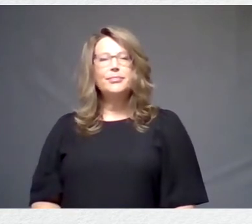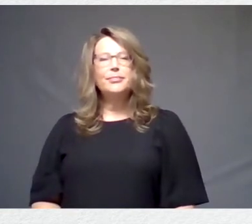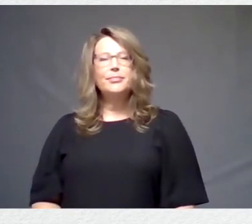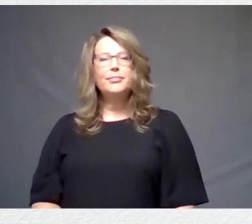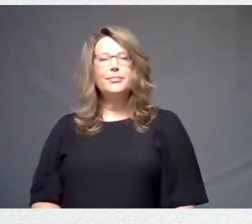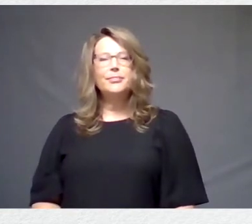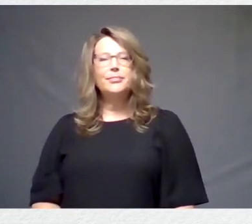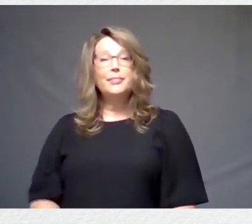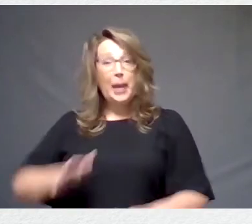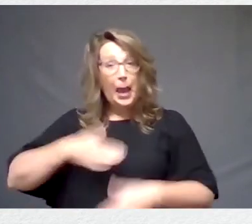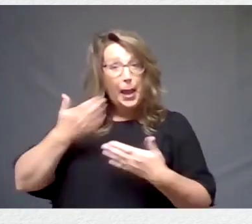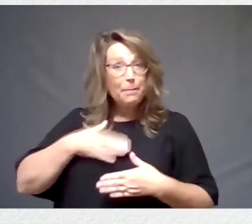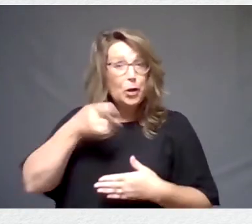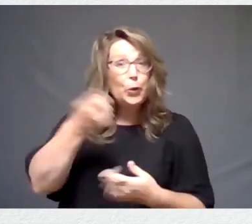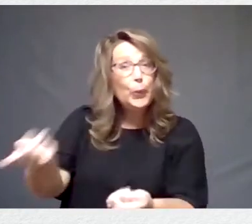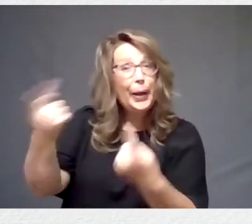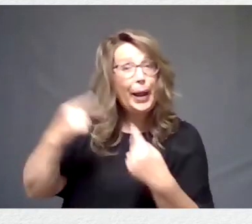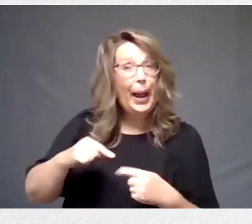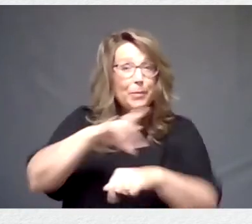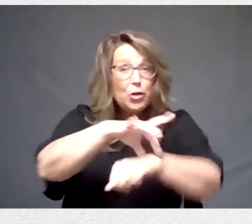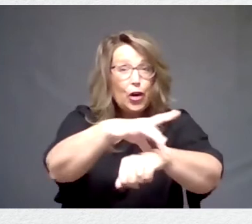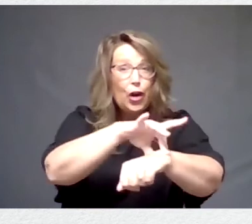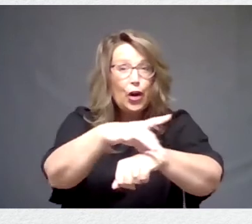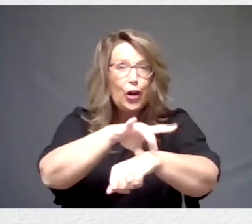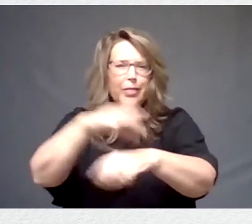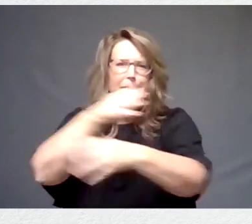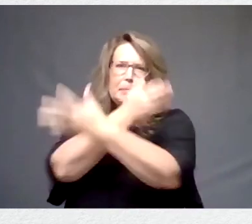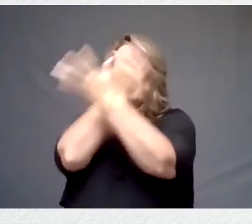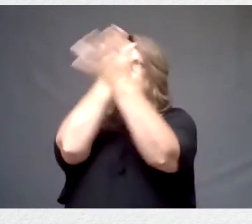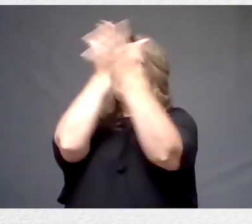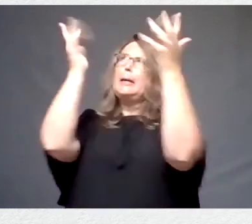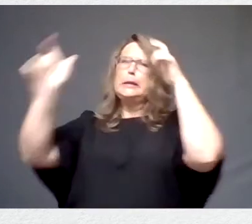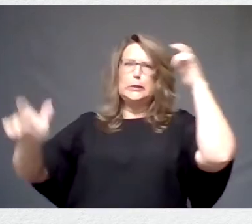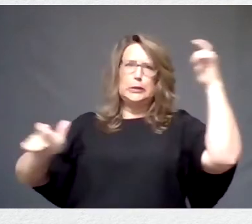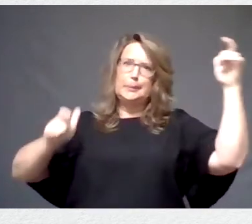We're glad you found us, as space is very big.